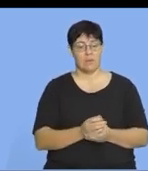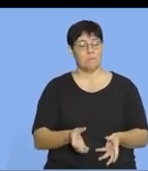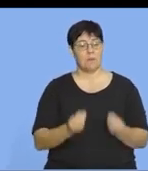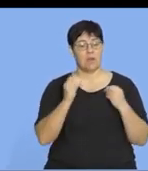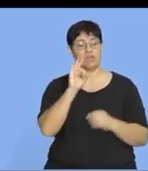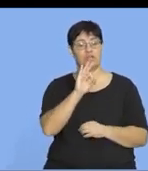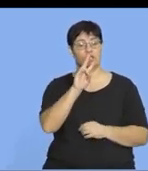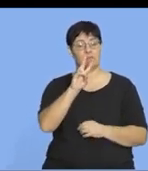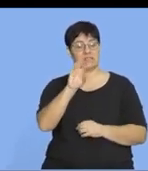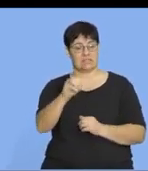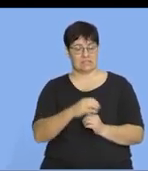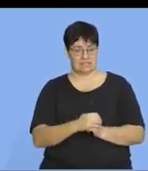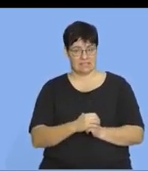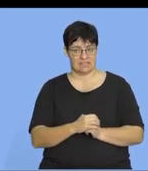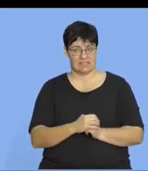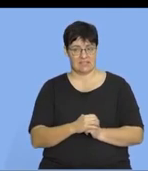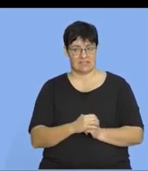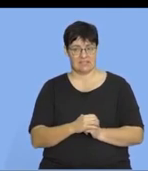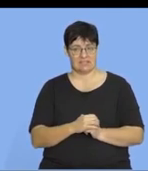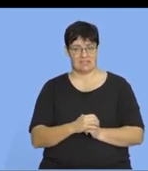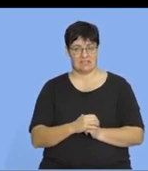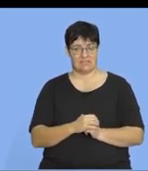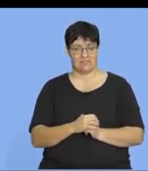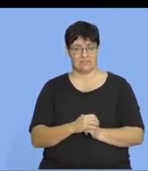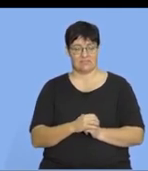and we get 320.